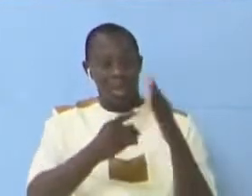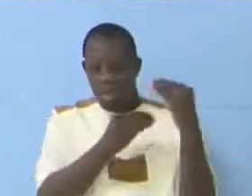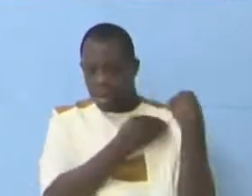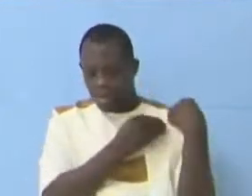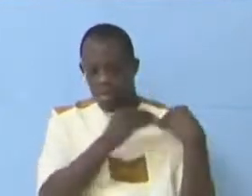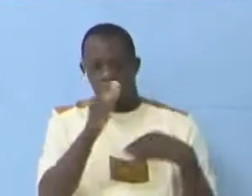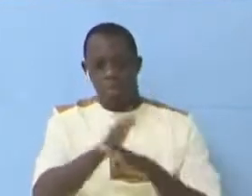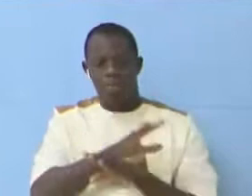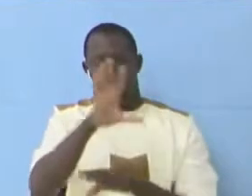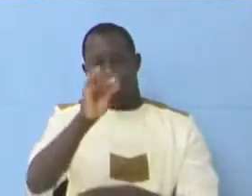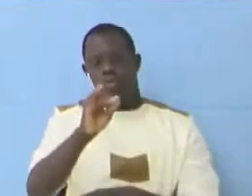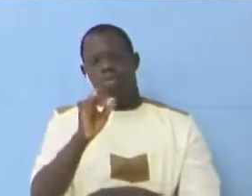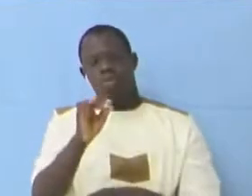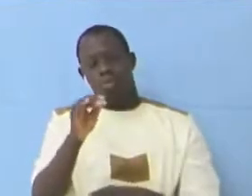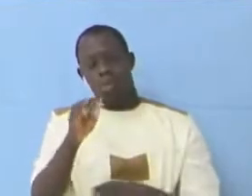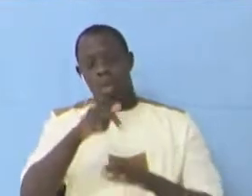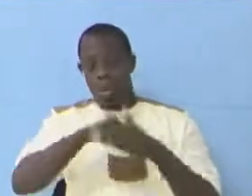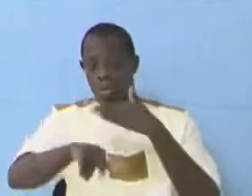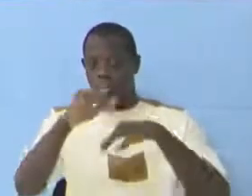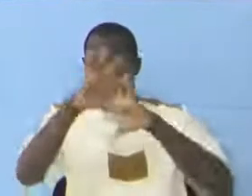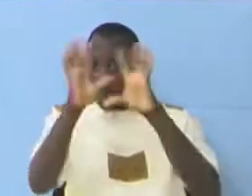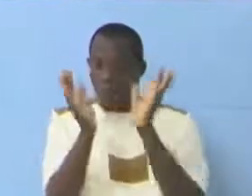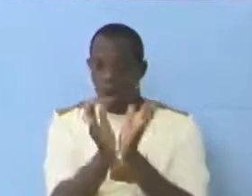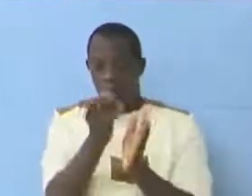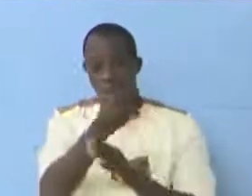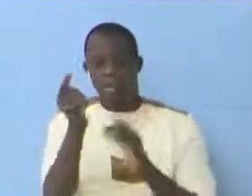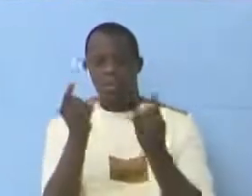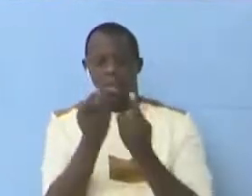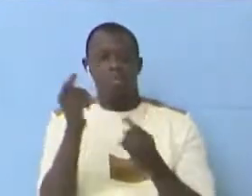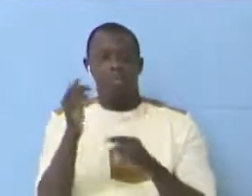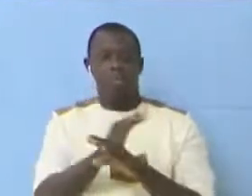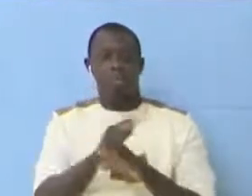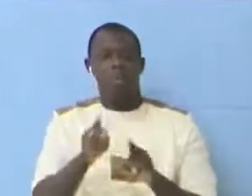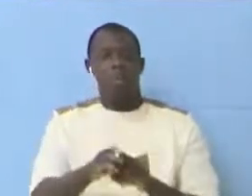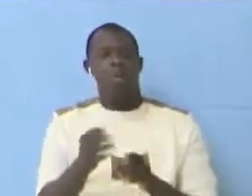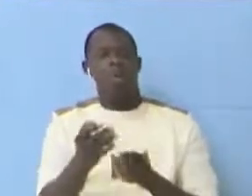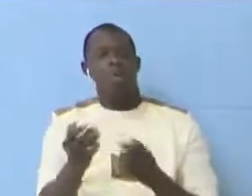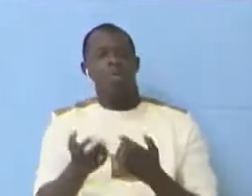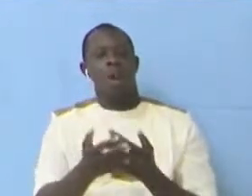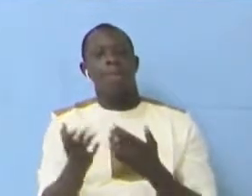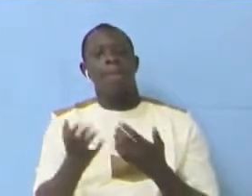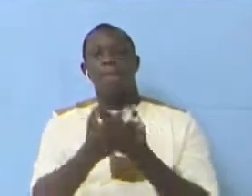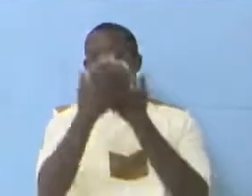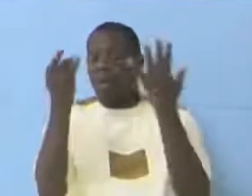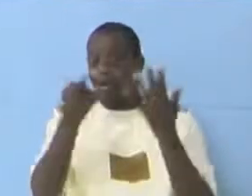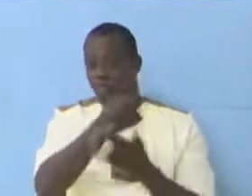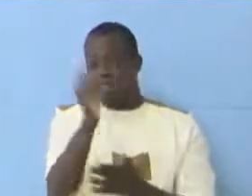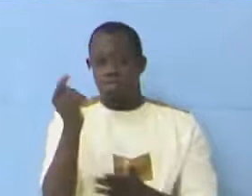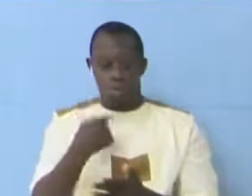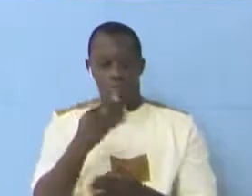all this. While many of you did not participate in it,